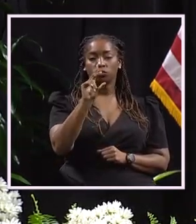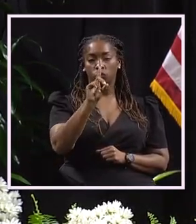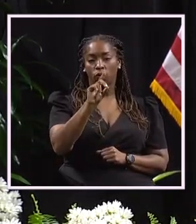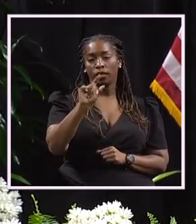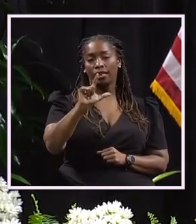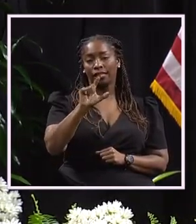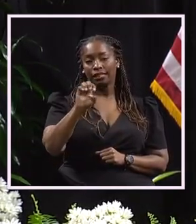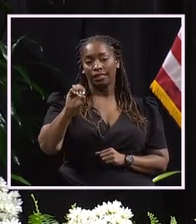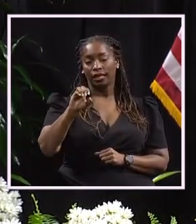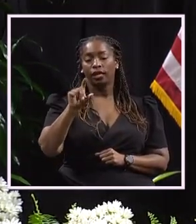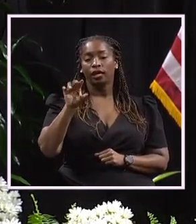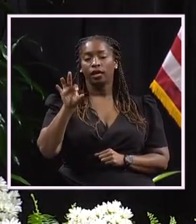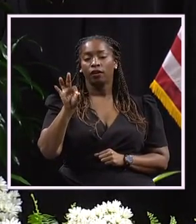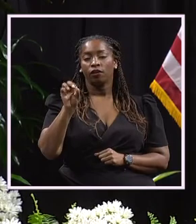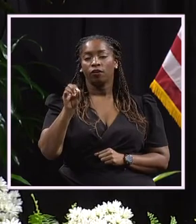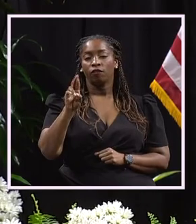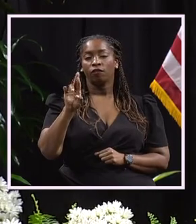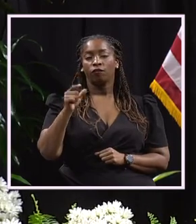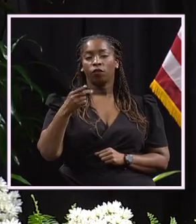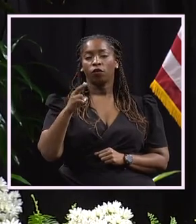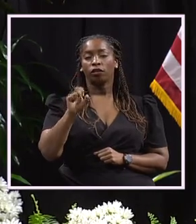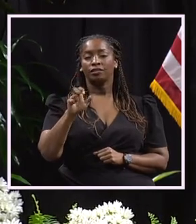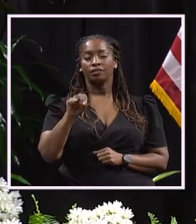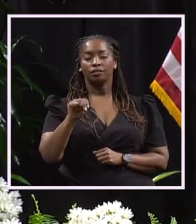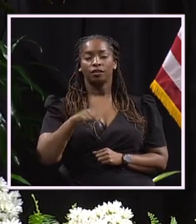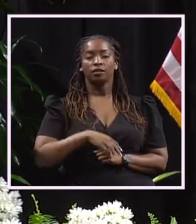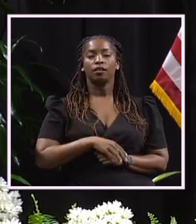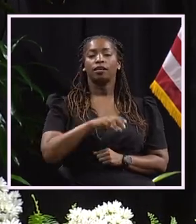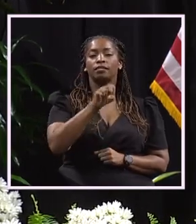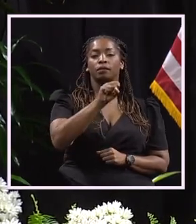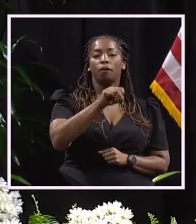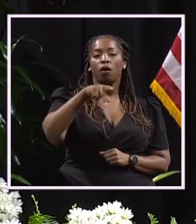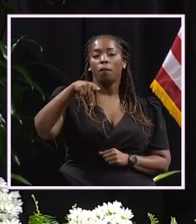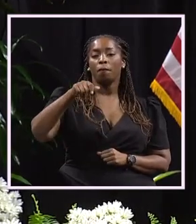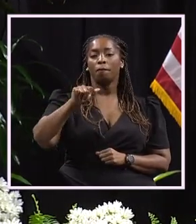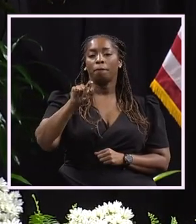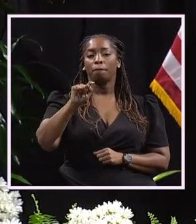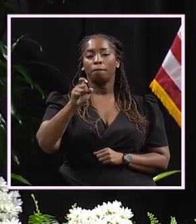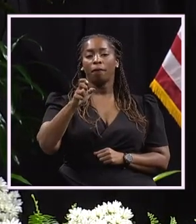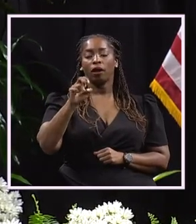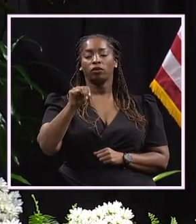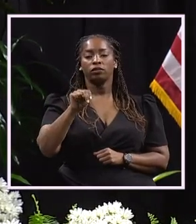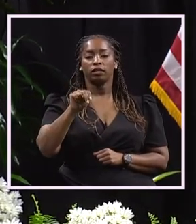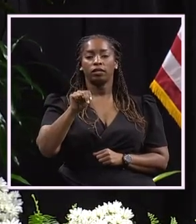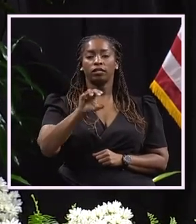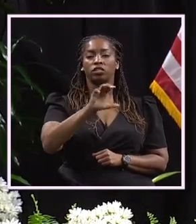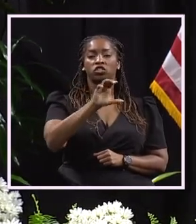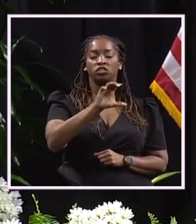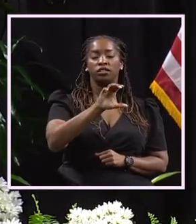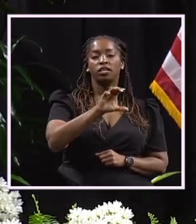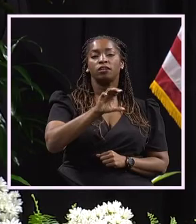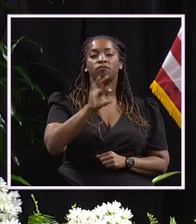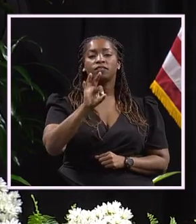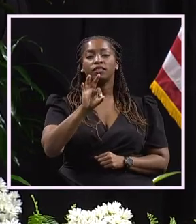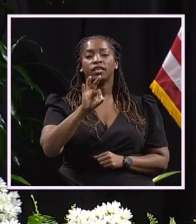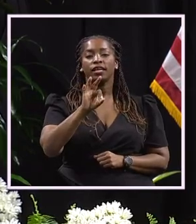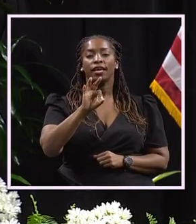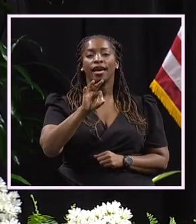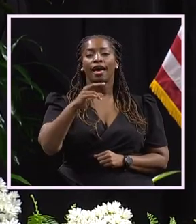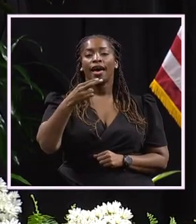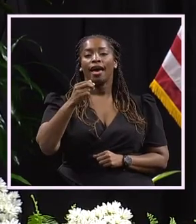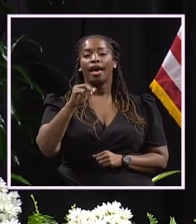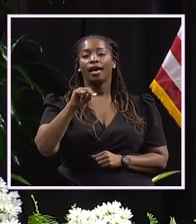Ishara Simone Patterson. Jean Philippe Fawaz Candisauno, Master of